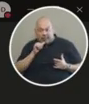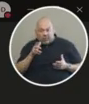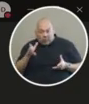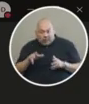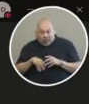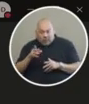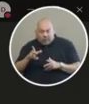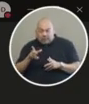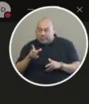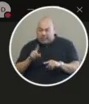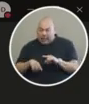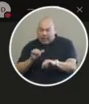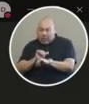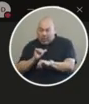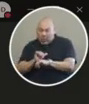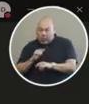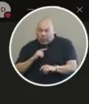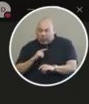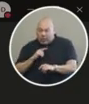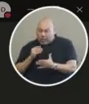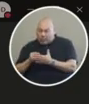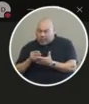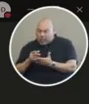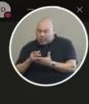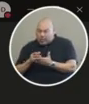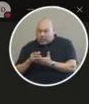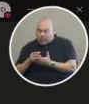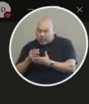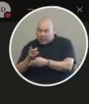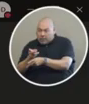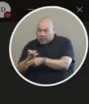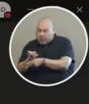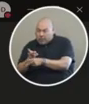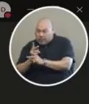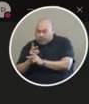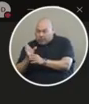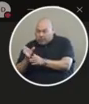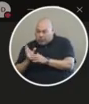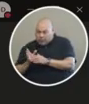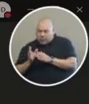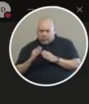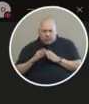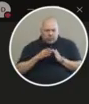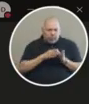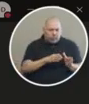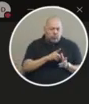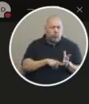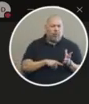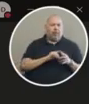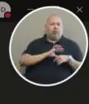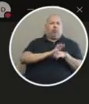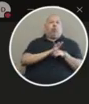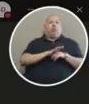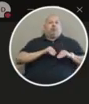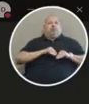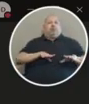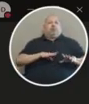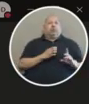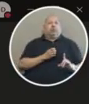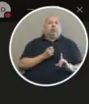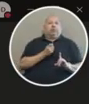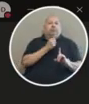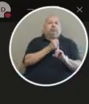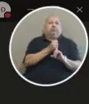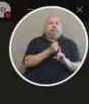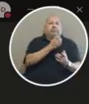going to go out there and use that, then we are going to take those dollars to offset what the disease is doing to our economic health,